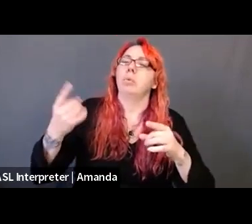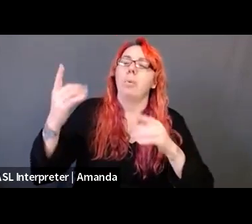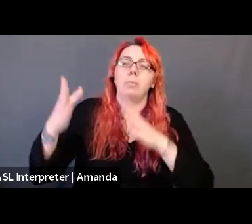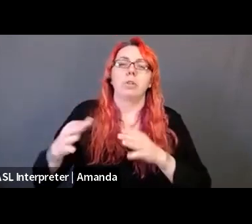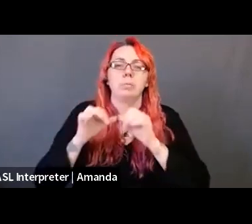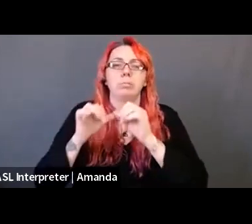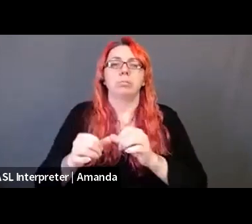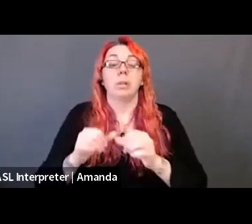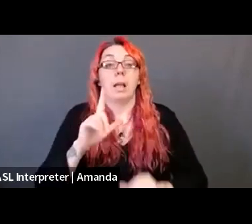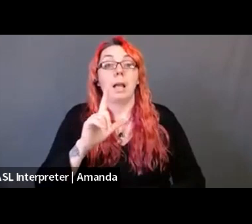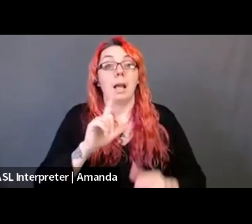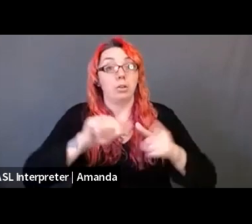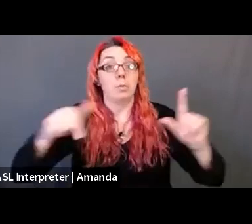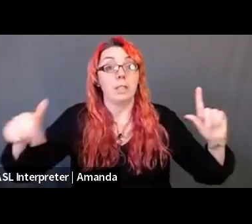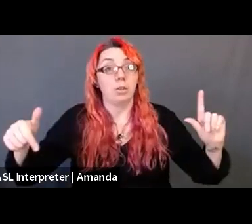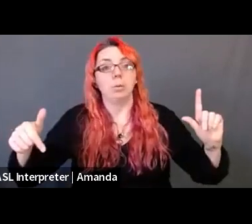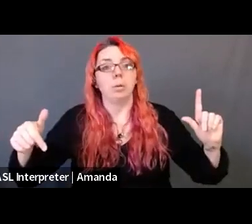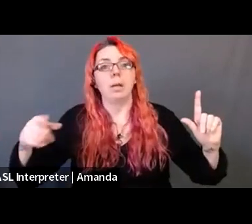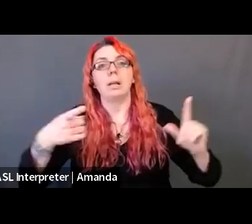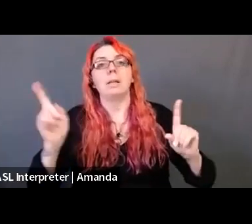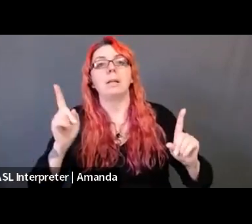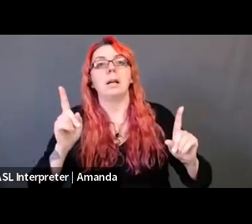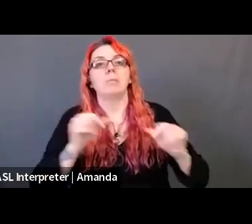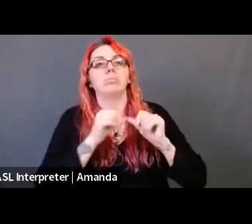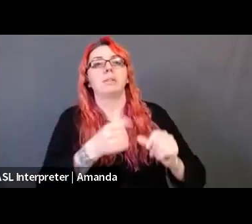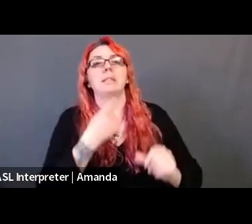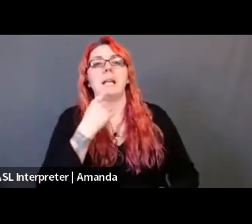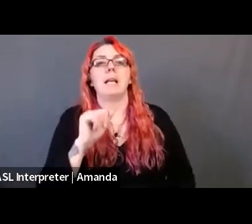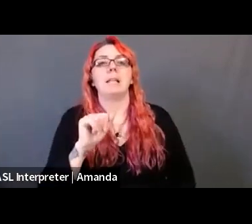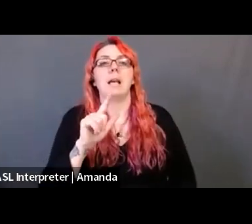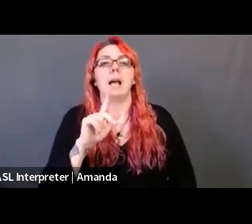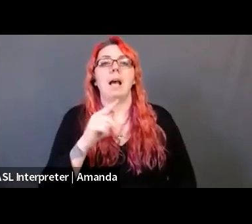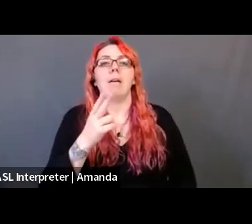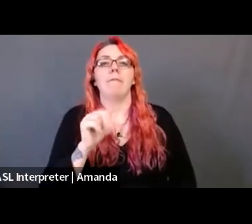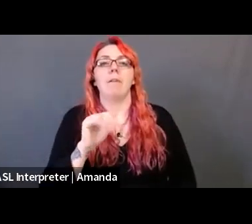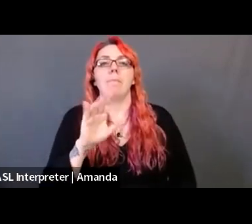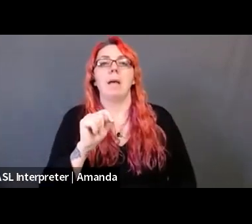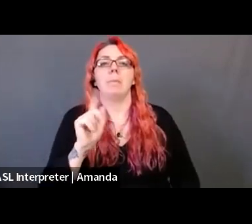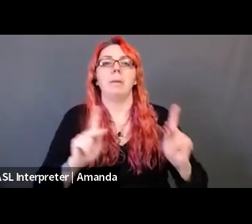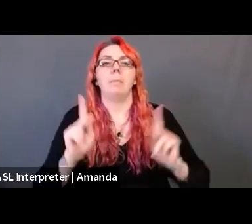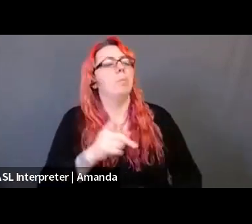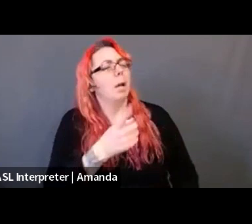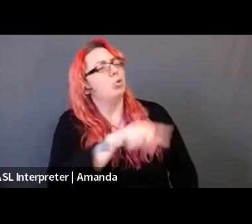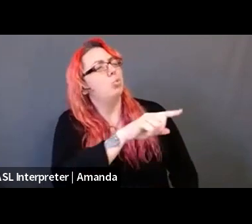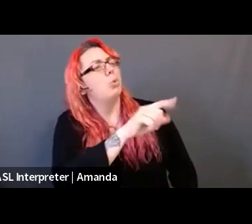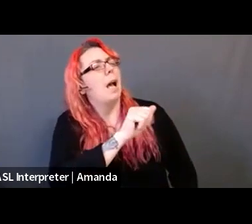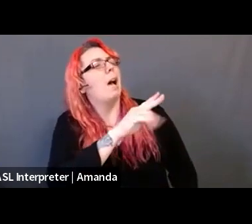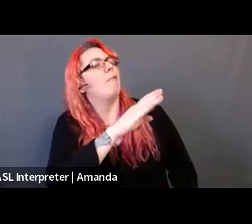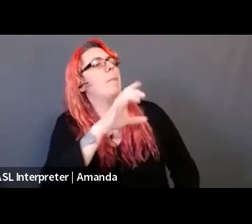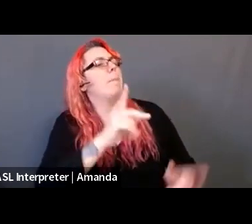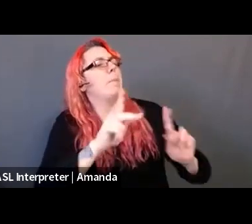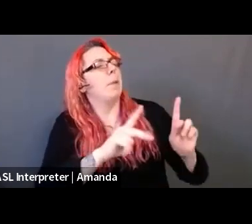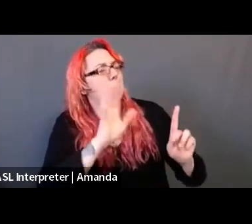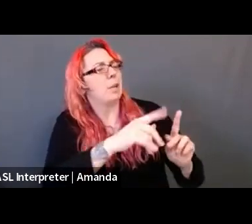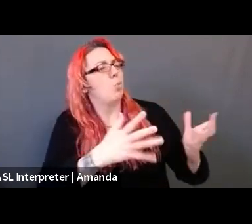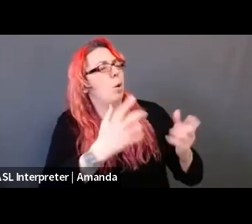kept using the term alphabet people, right? Oh, the alphabet people, isn't that what you alphabet people want? And I want to say that